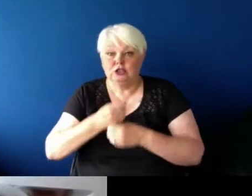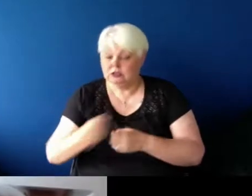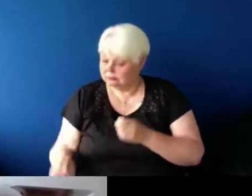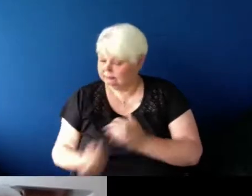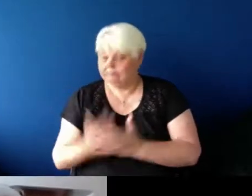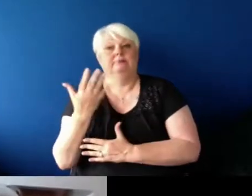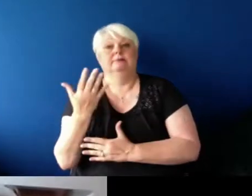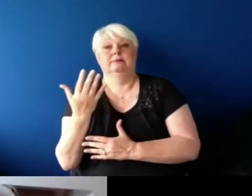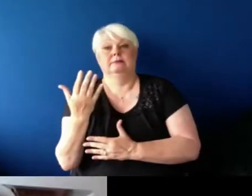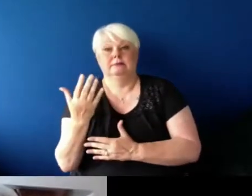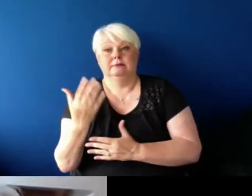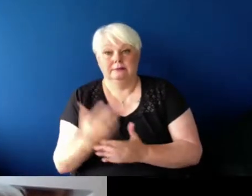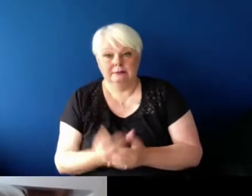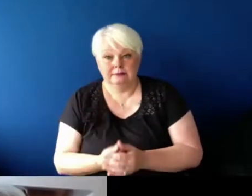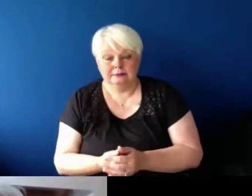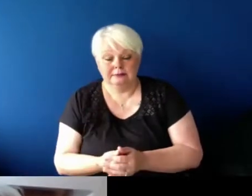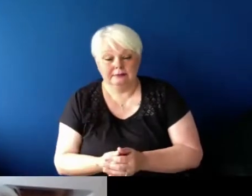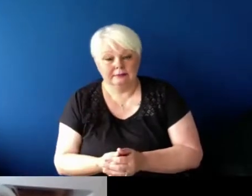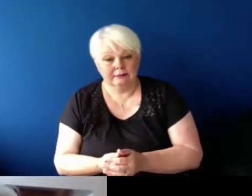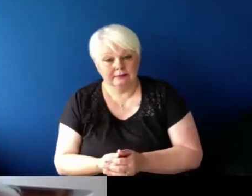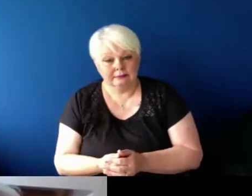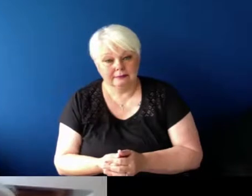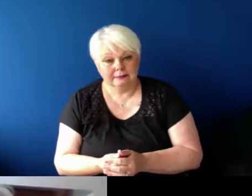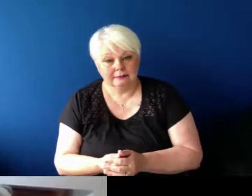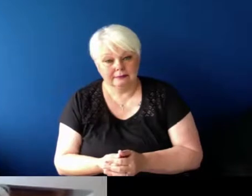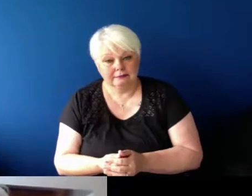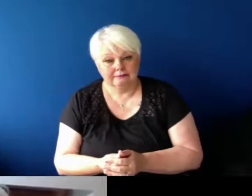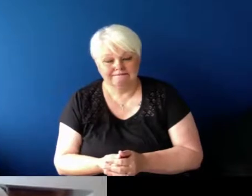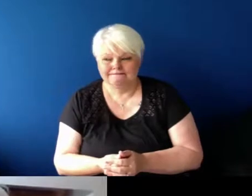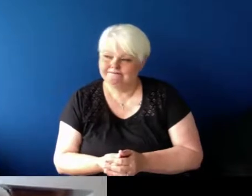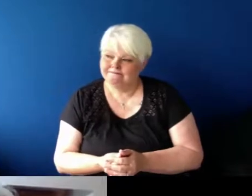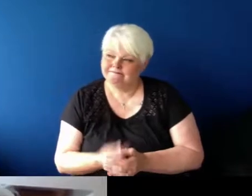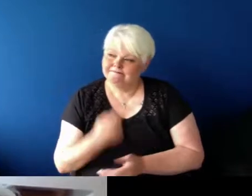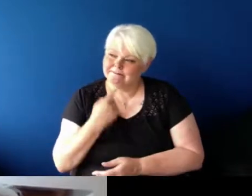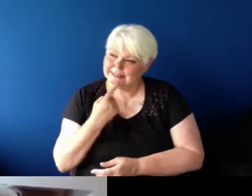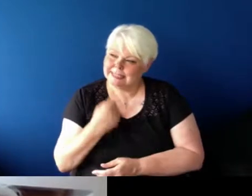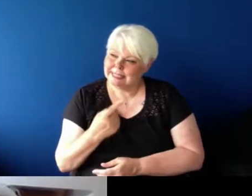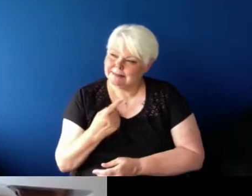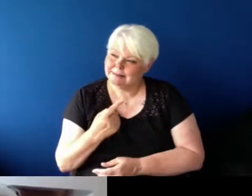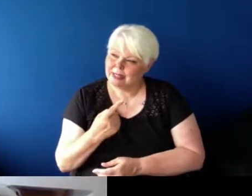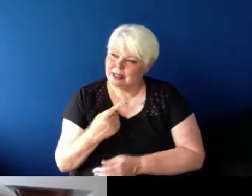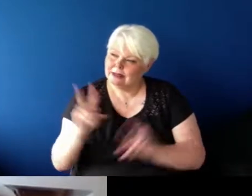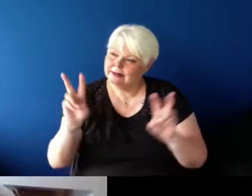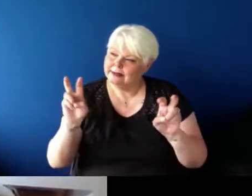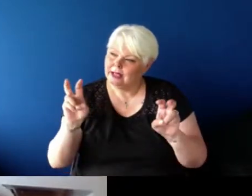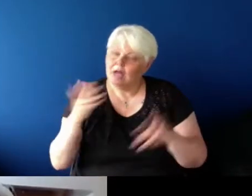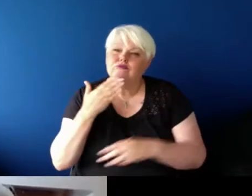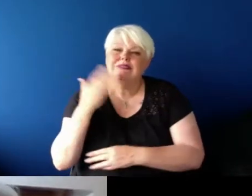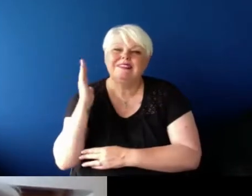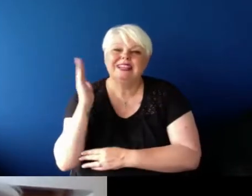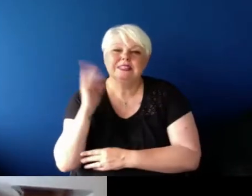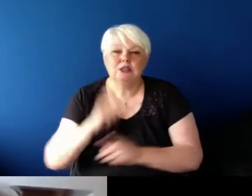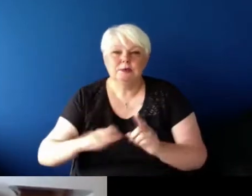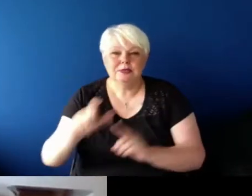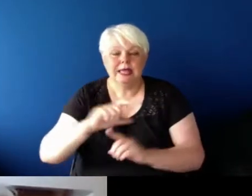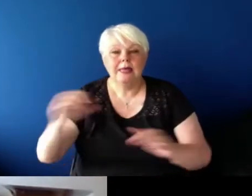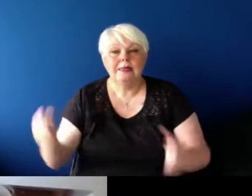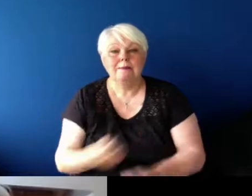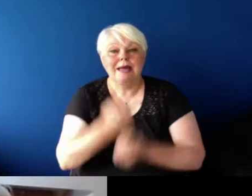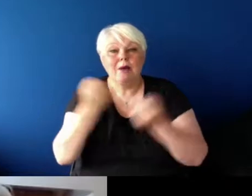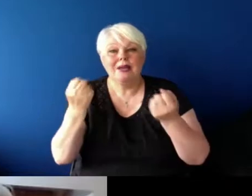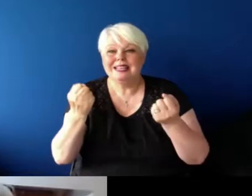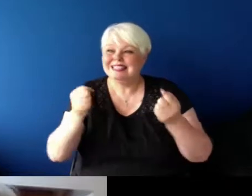But I think that to say that Somewhere Else is a prophetic community is to say that the power is somewhere else.